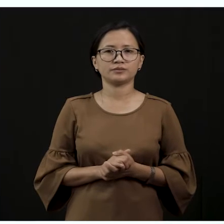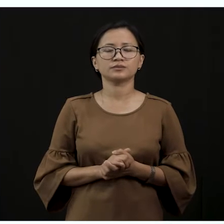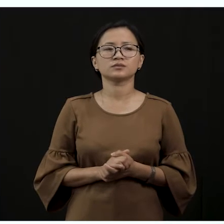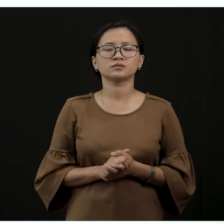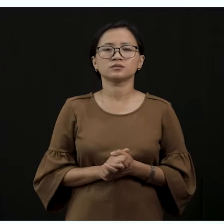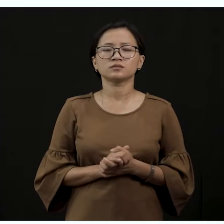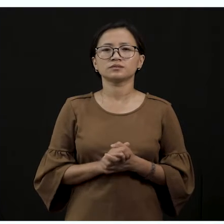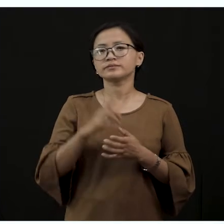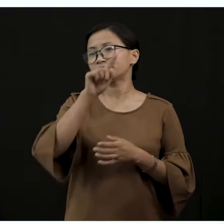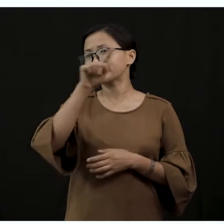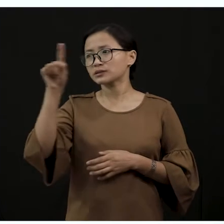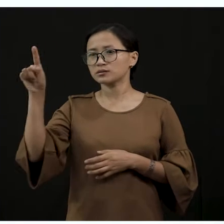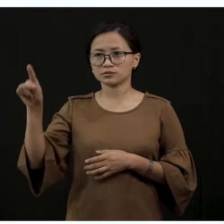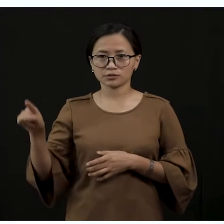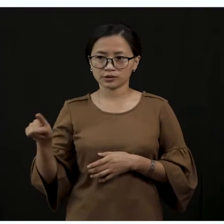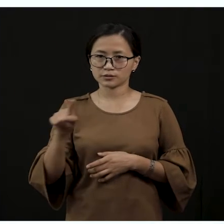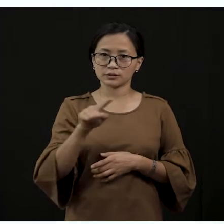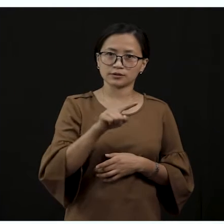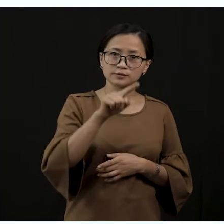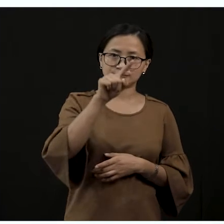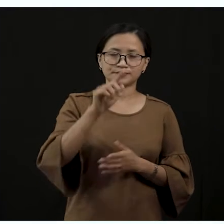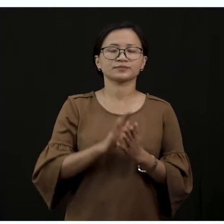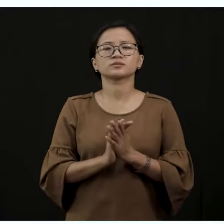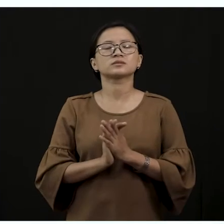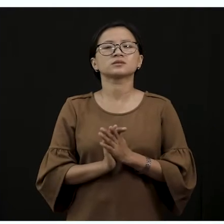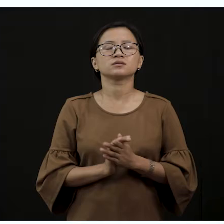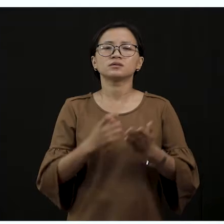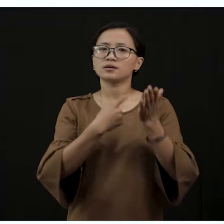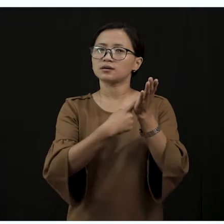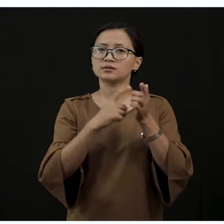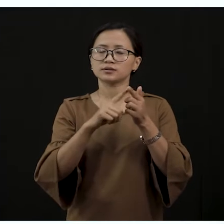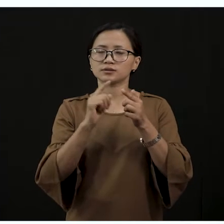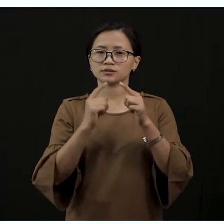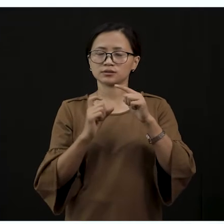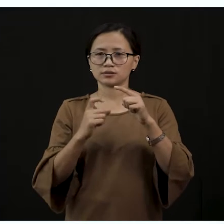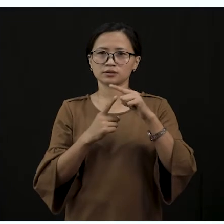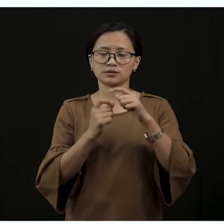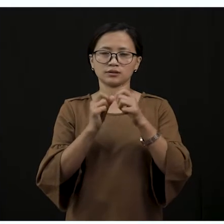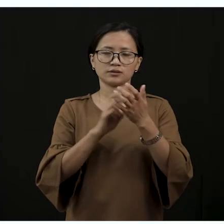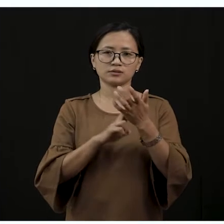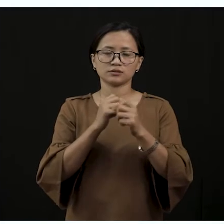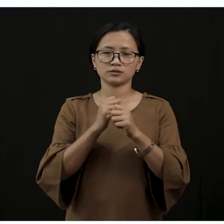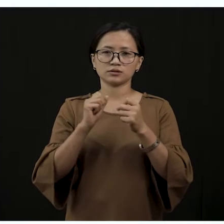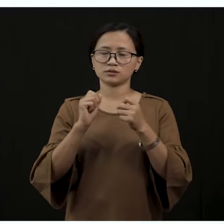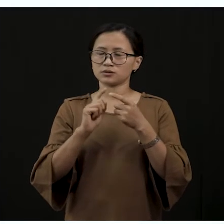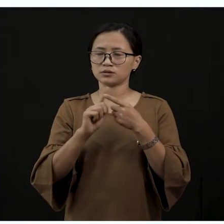this is rectangle. This is rectangle. Rectangle.